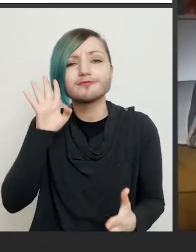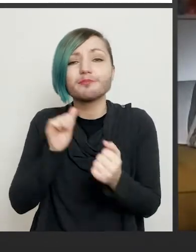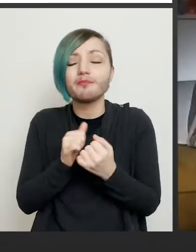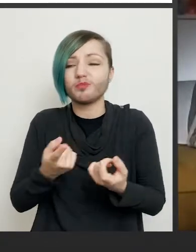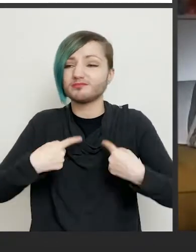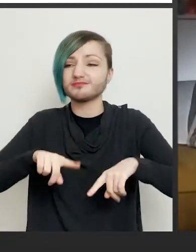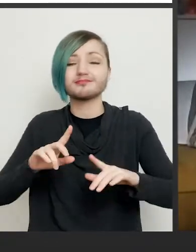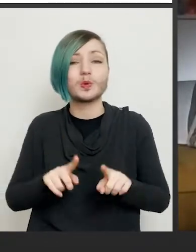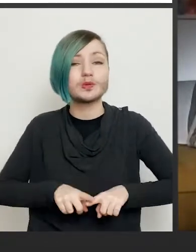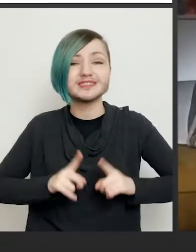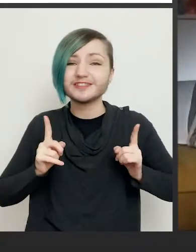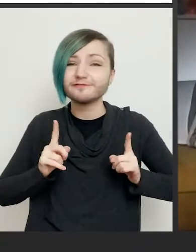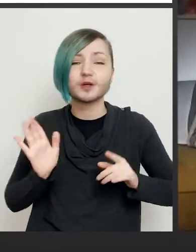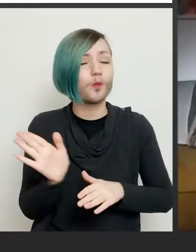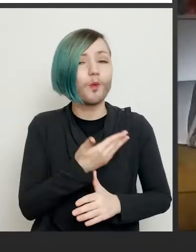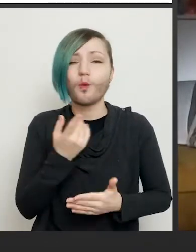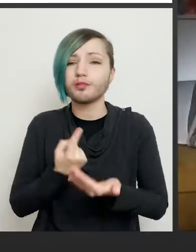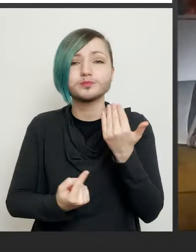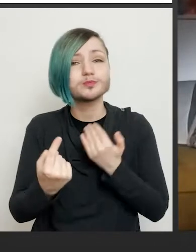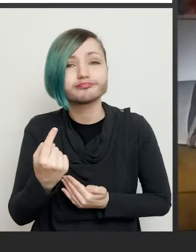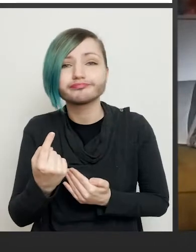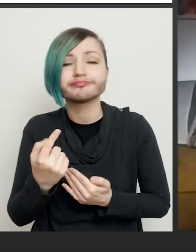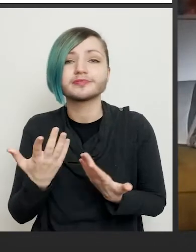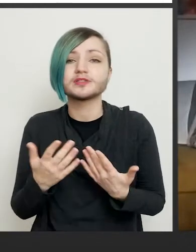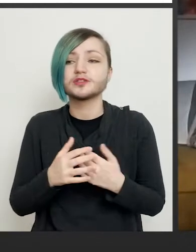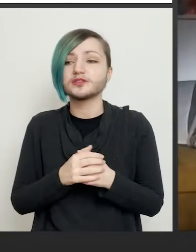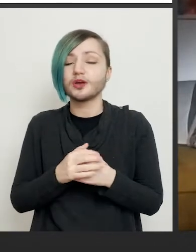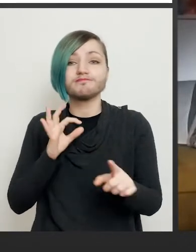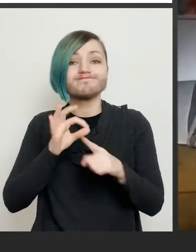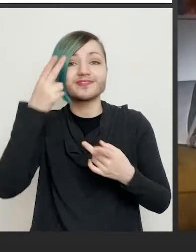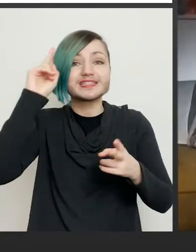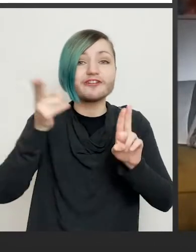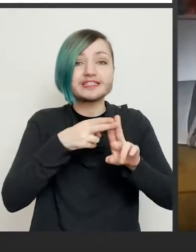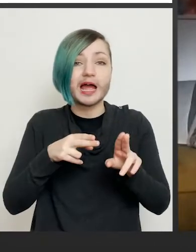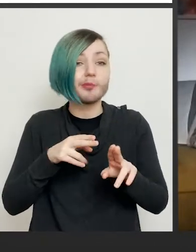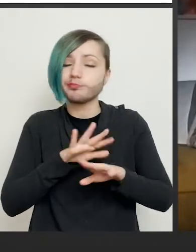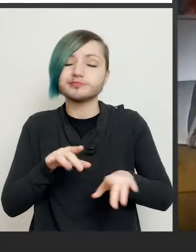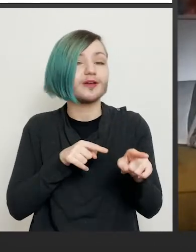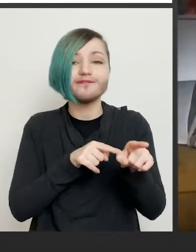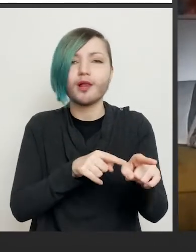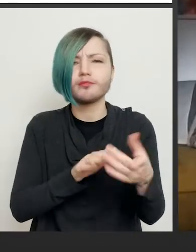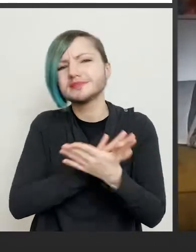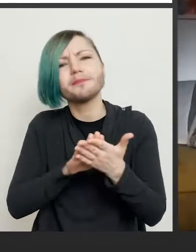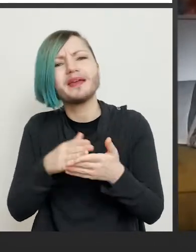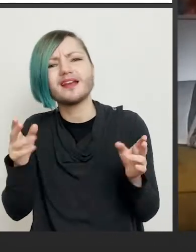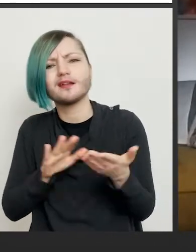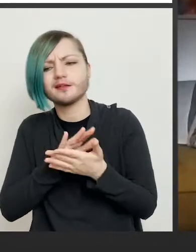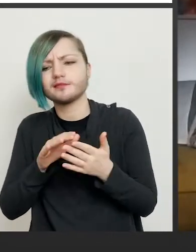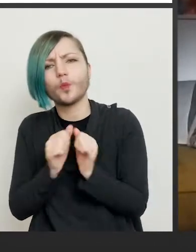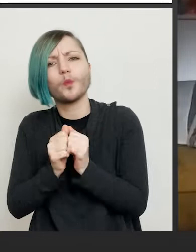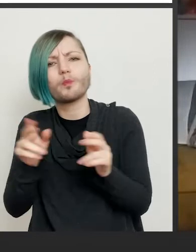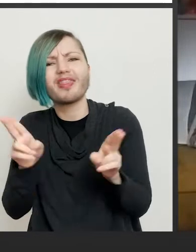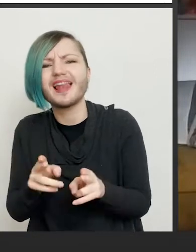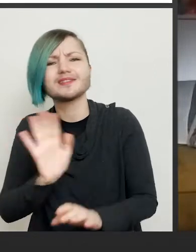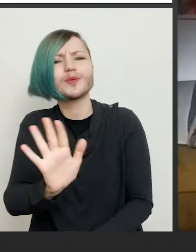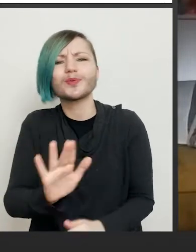different and we're all unique, and just because we don't fit into certain boxes, stereotypes, it doesn't mean we're any less valid, I think. And I think, you know,